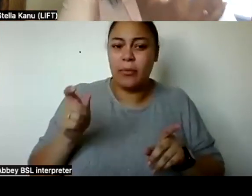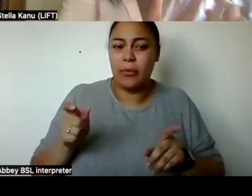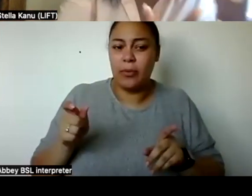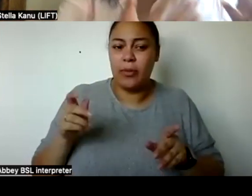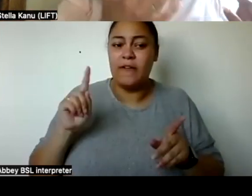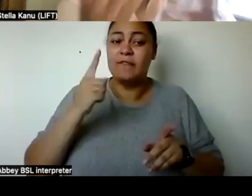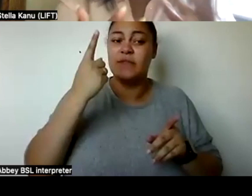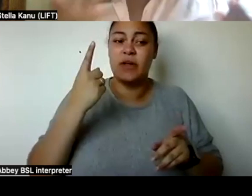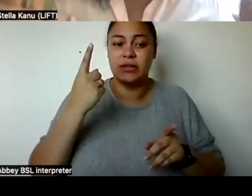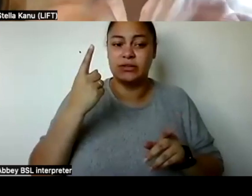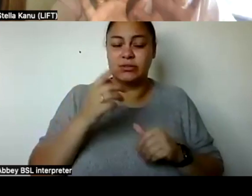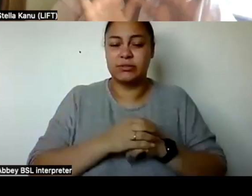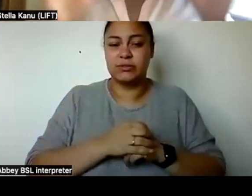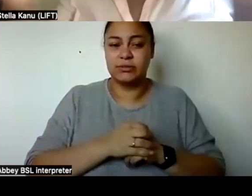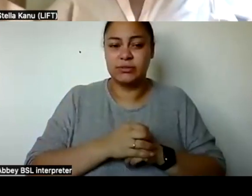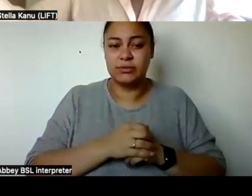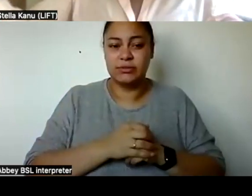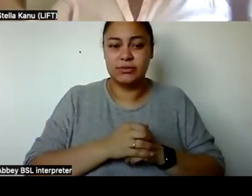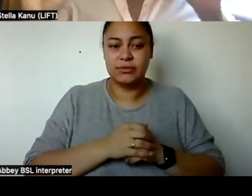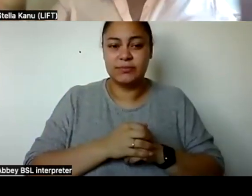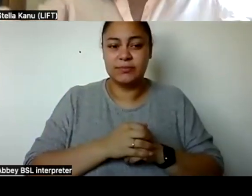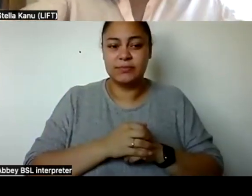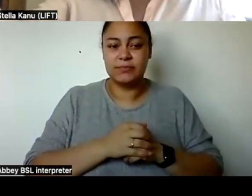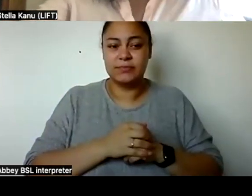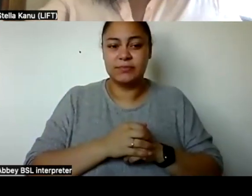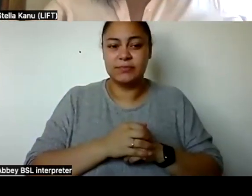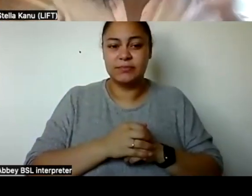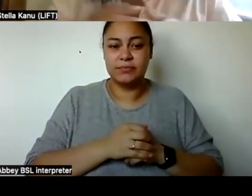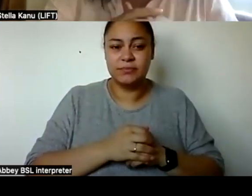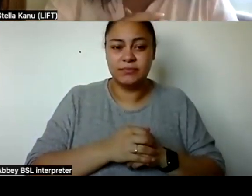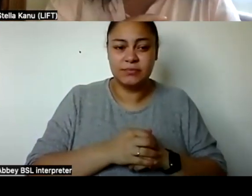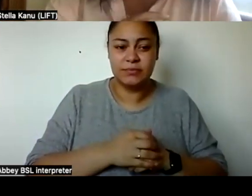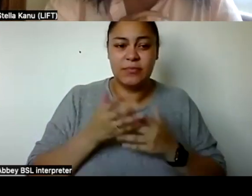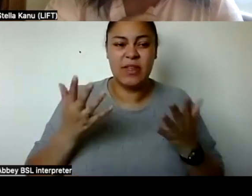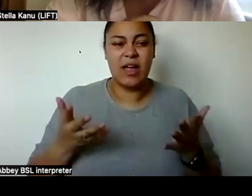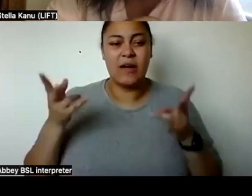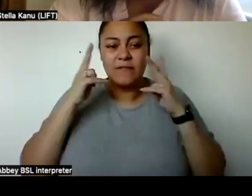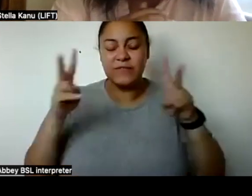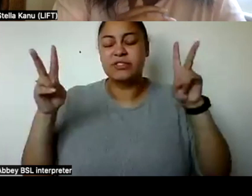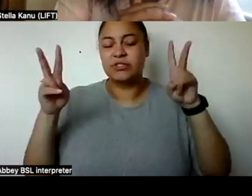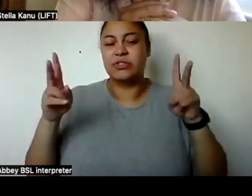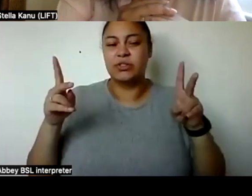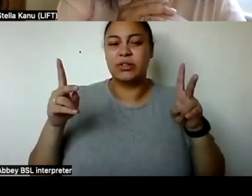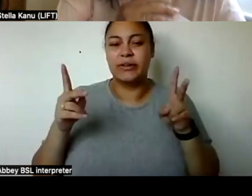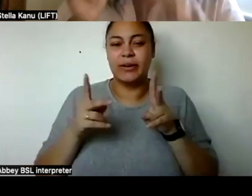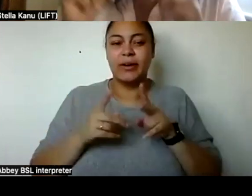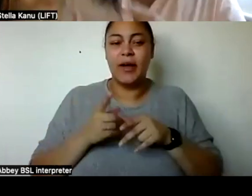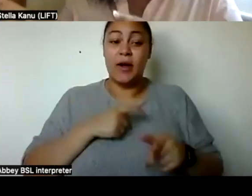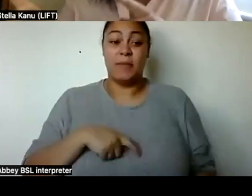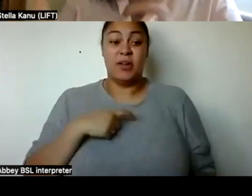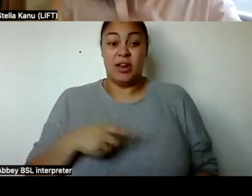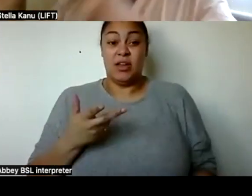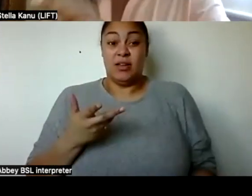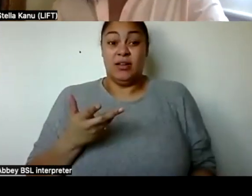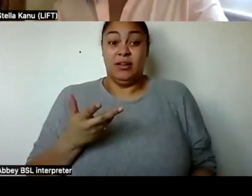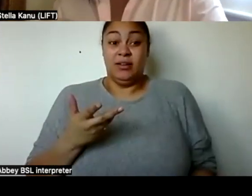kind of harshness to a softness that allows for that vision of humanity. It allows, and not